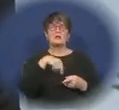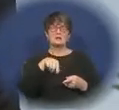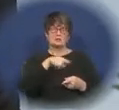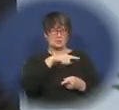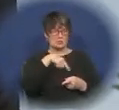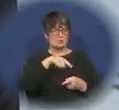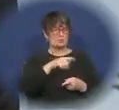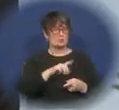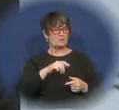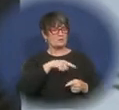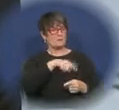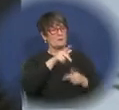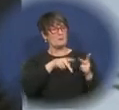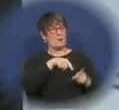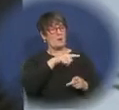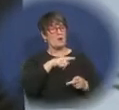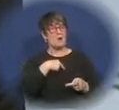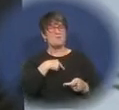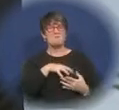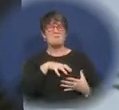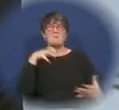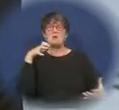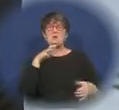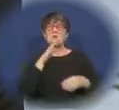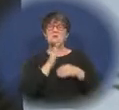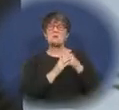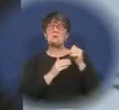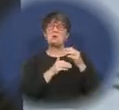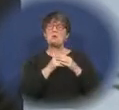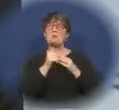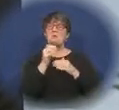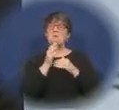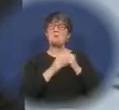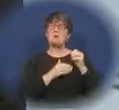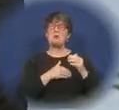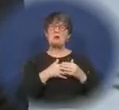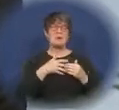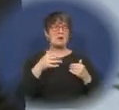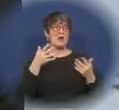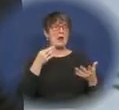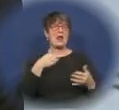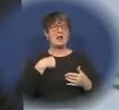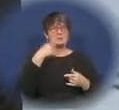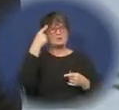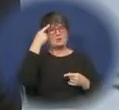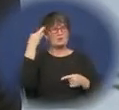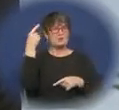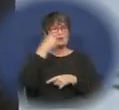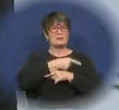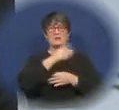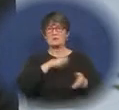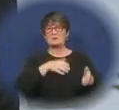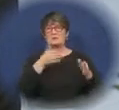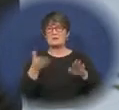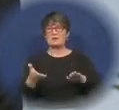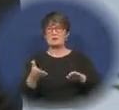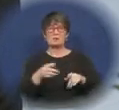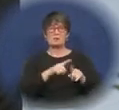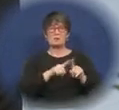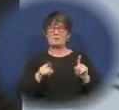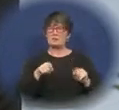earth in luxury and pleasure. You have fattened your hearts for the day of slaughter. You have